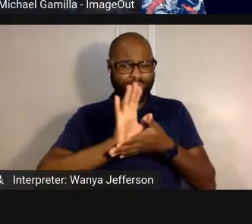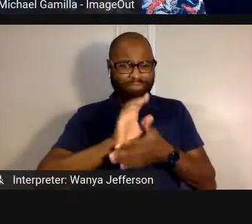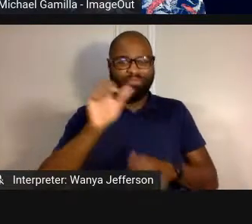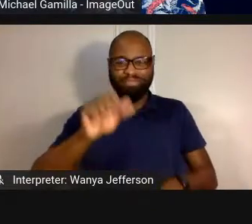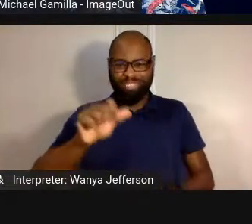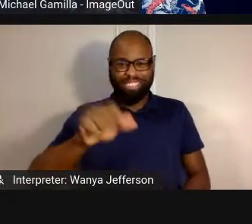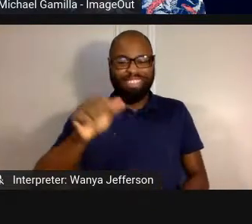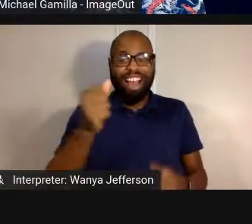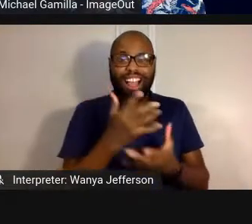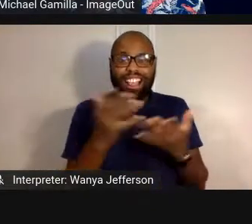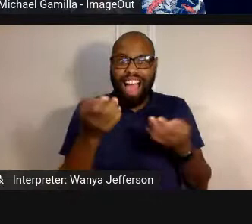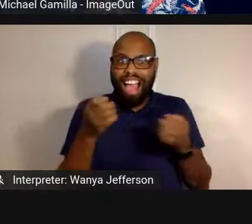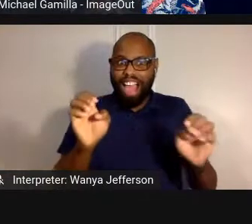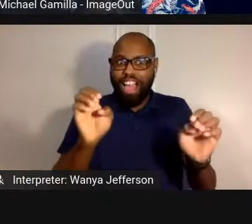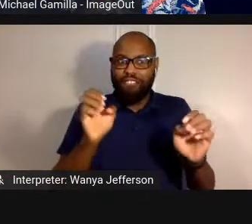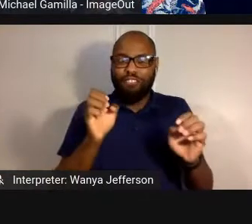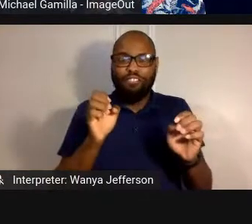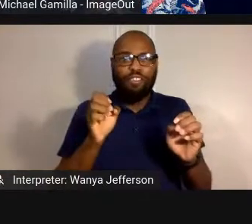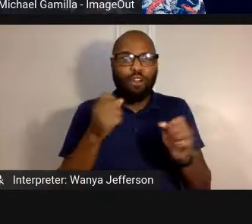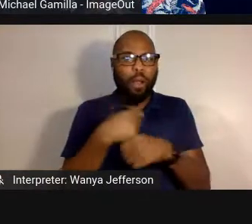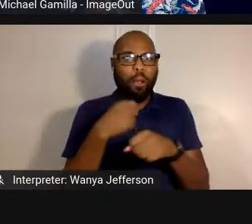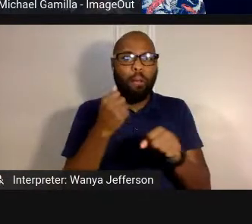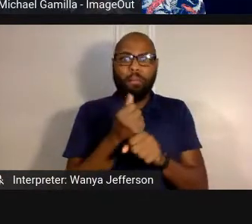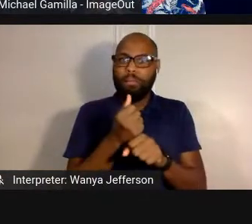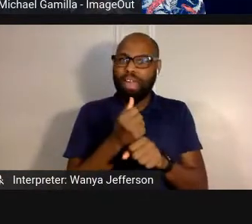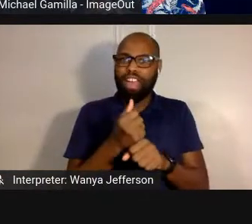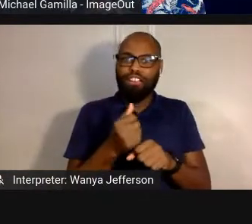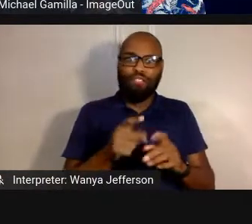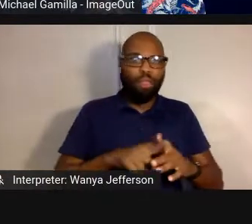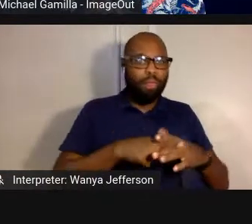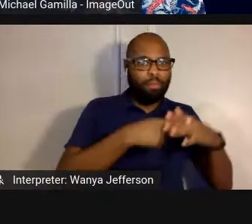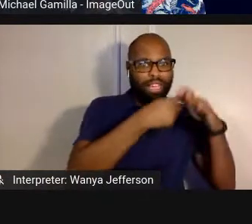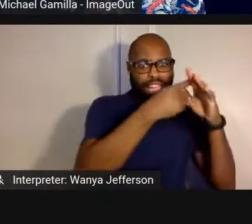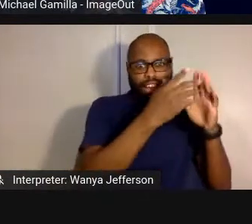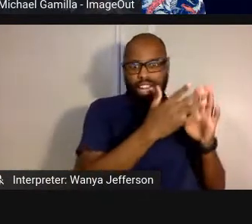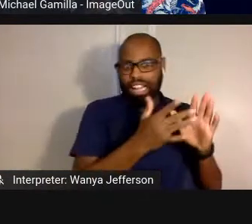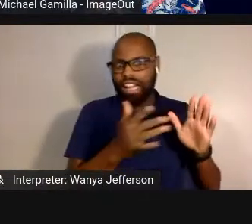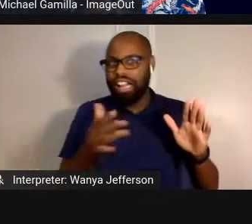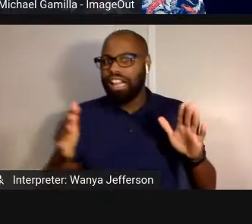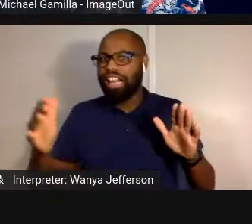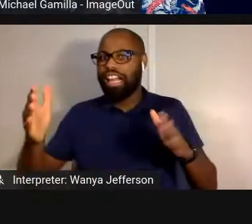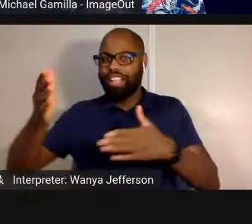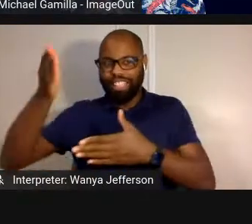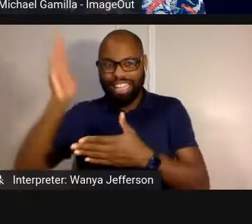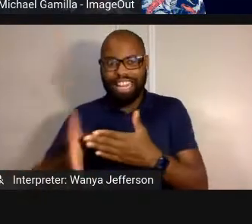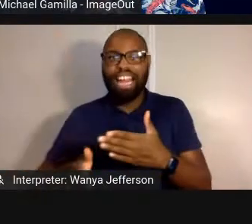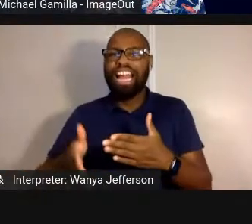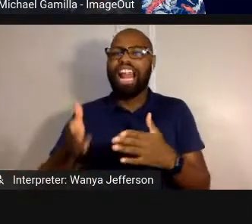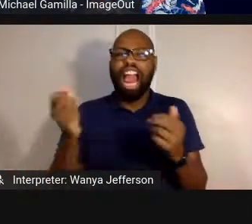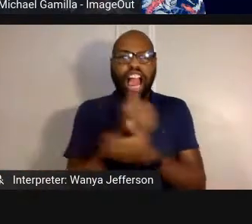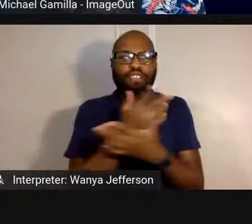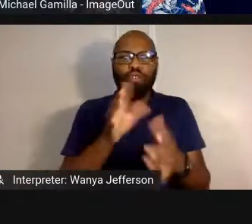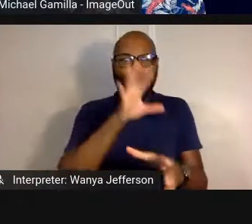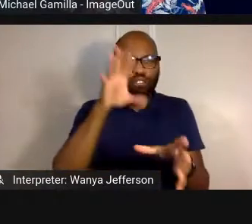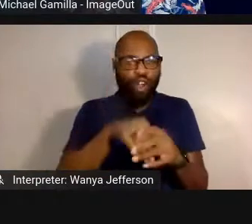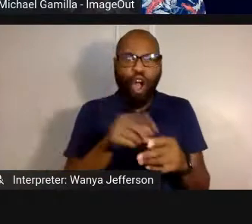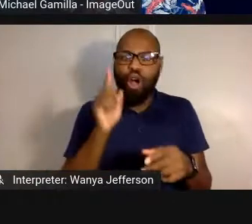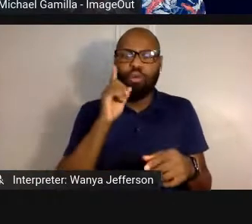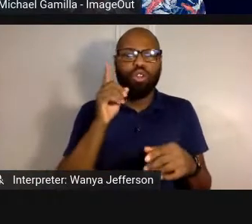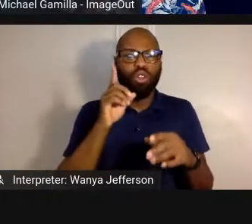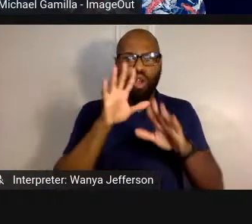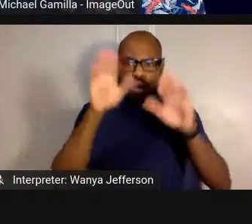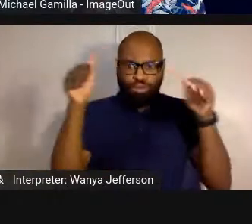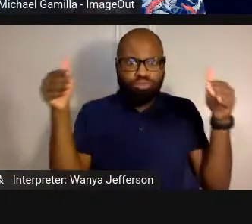A lot of effort went into creating it from the beginning to the end, and everyone that worked on it was so dedicated to the project. And for